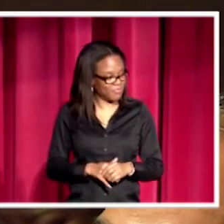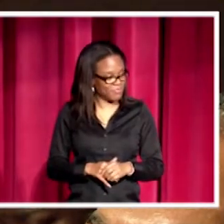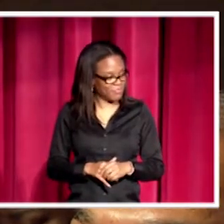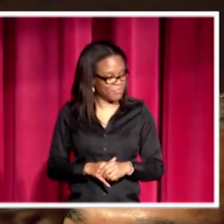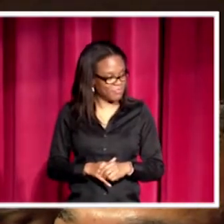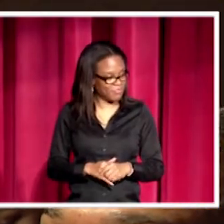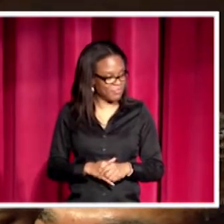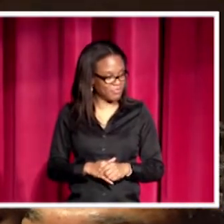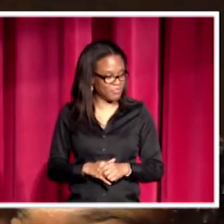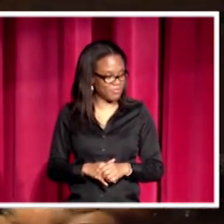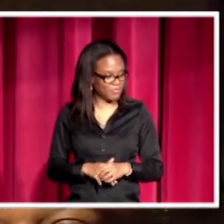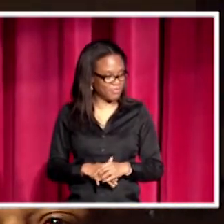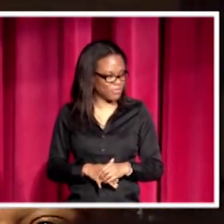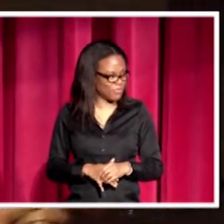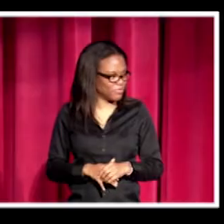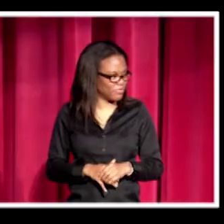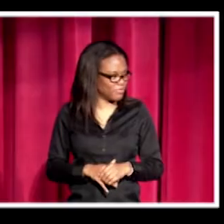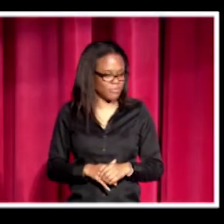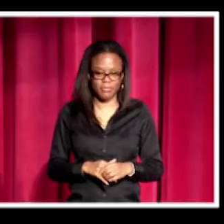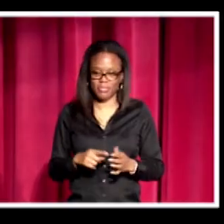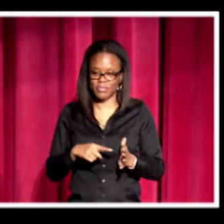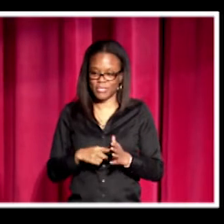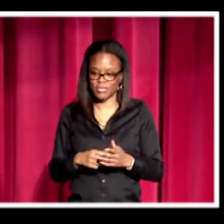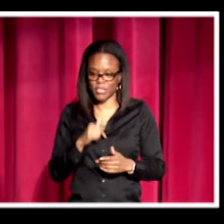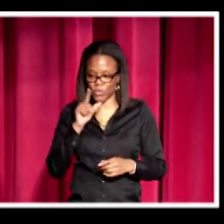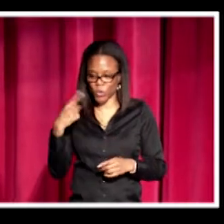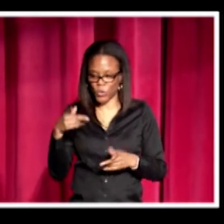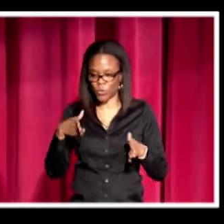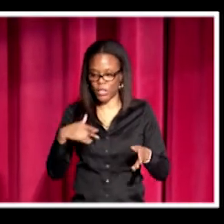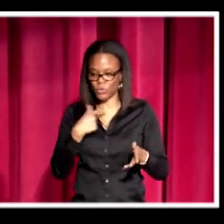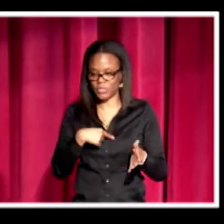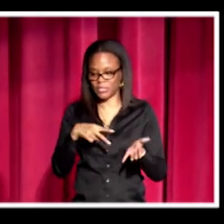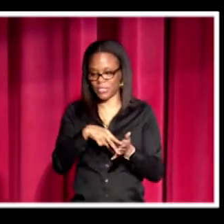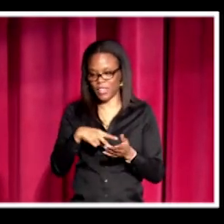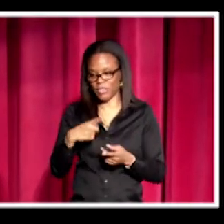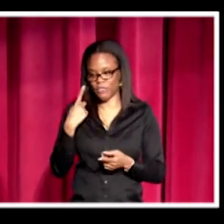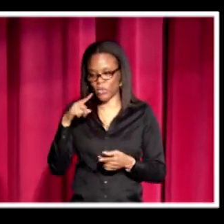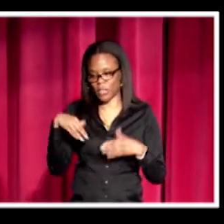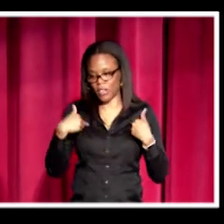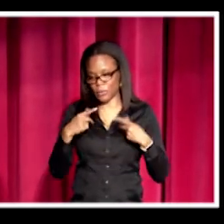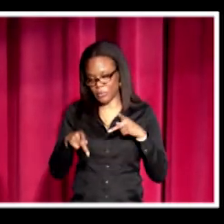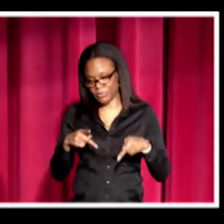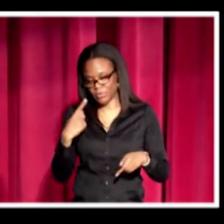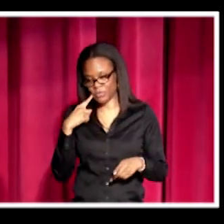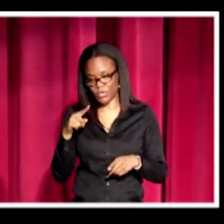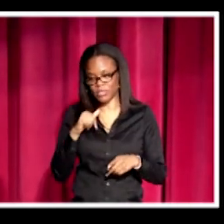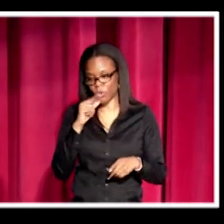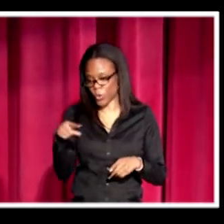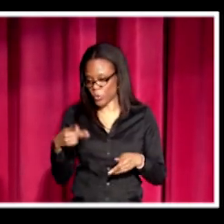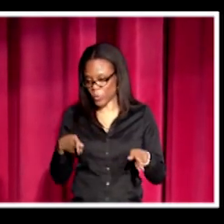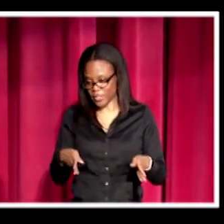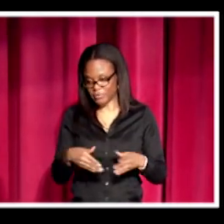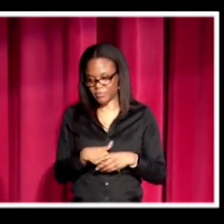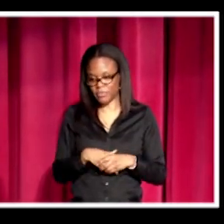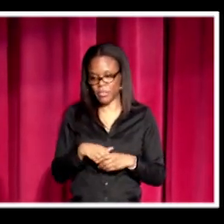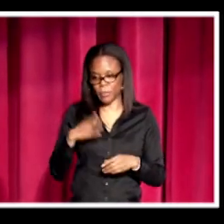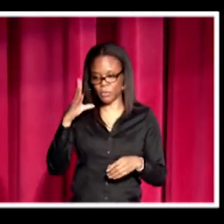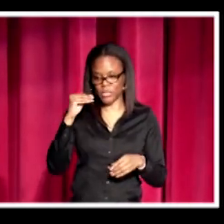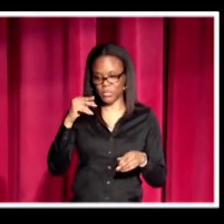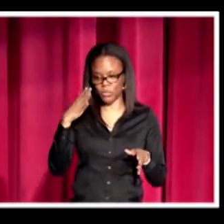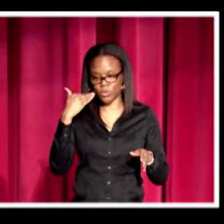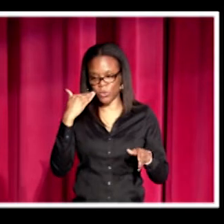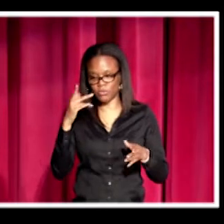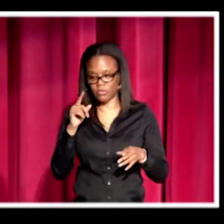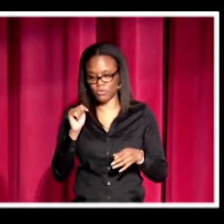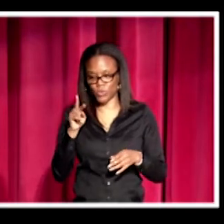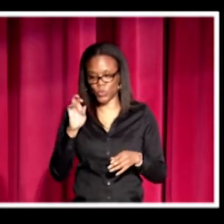This is not the only way we will stand with and stand up for our young people and their families. President Trump has